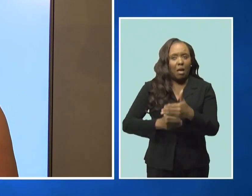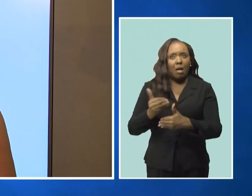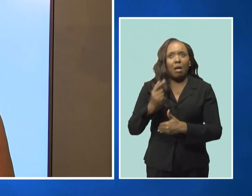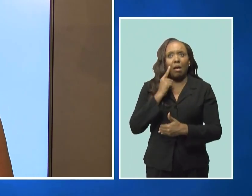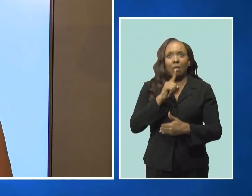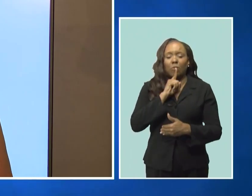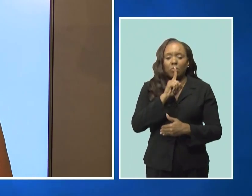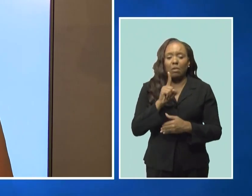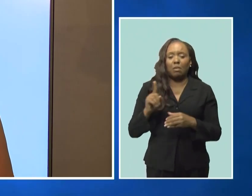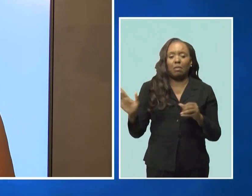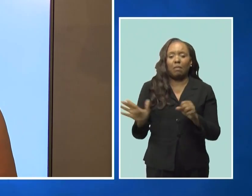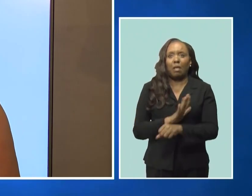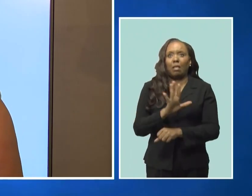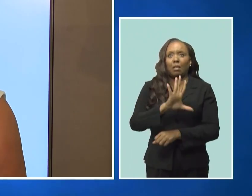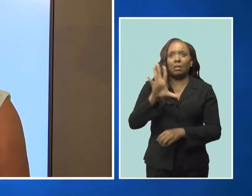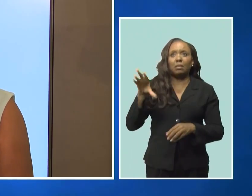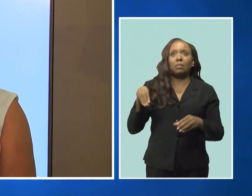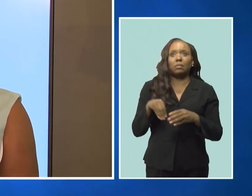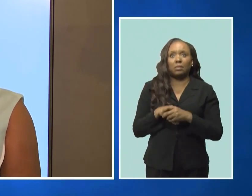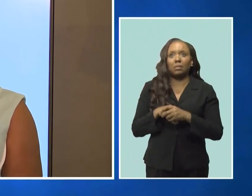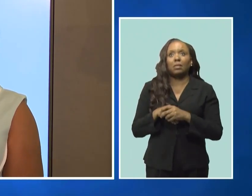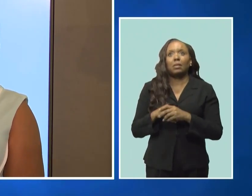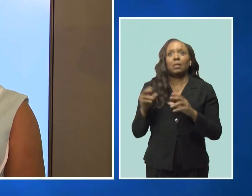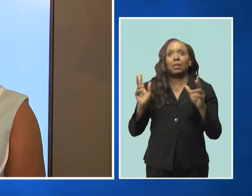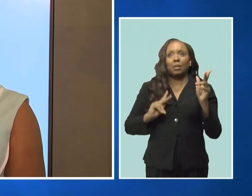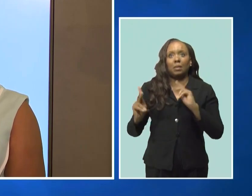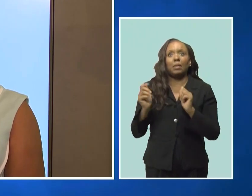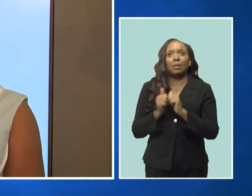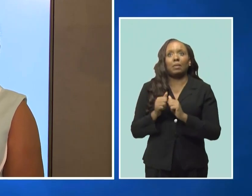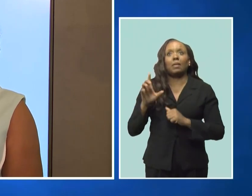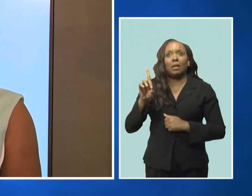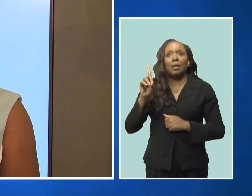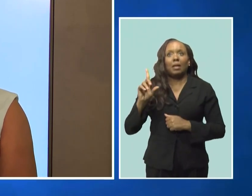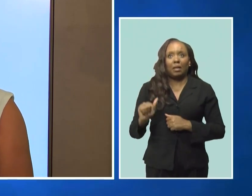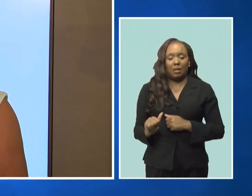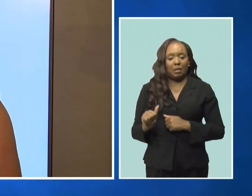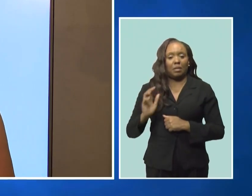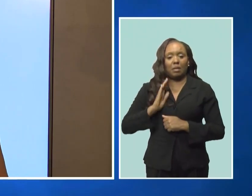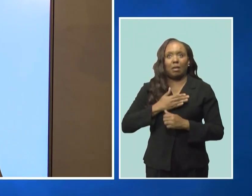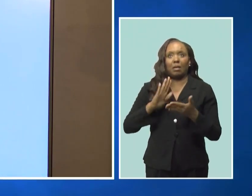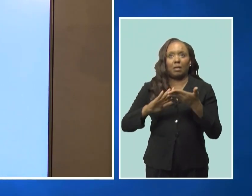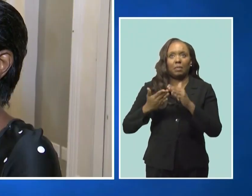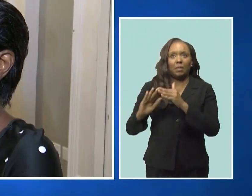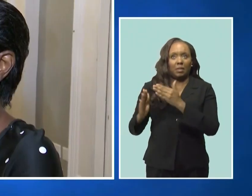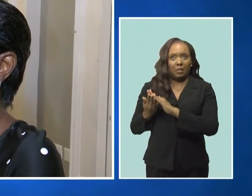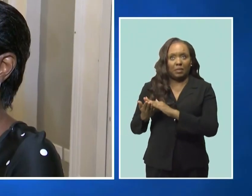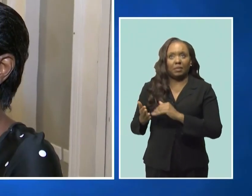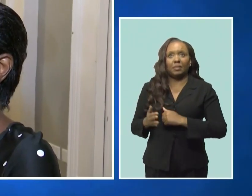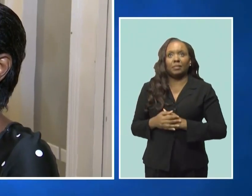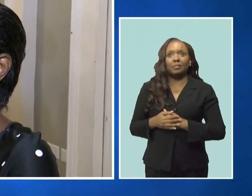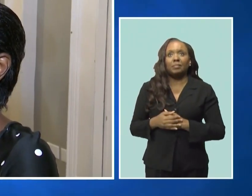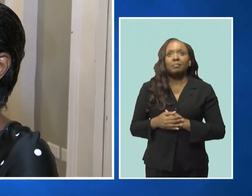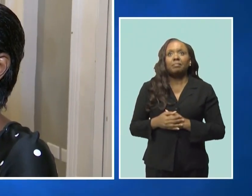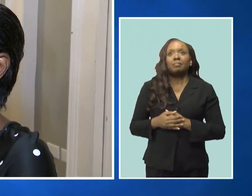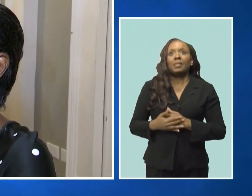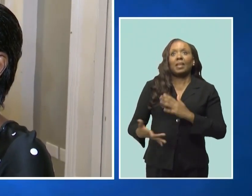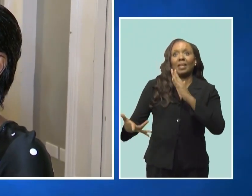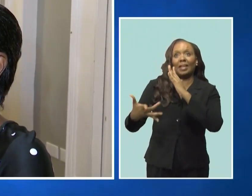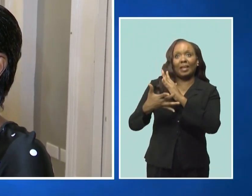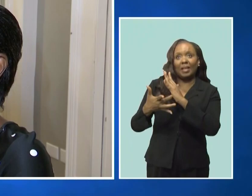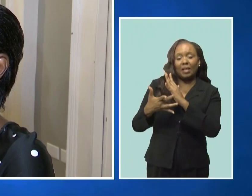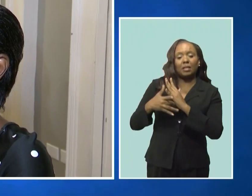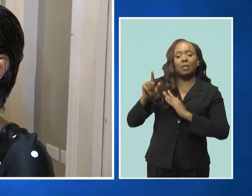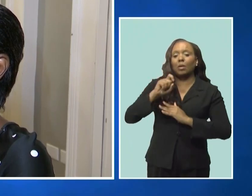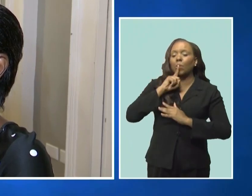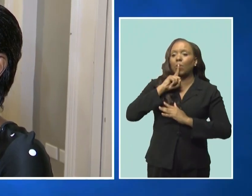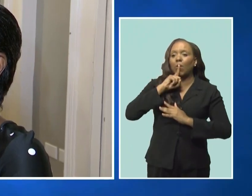the full integration of persons with disabilities in our communities. The bank official said technology should